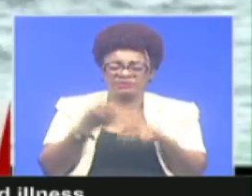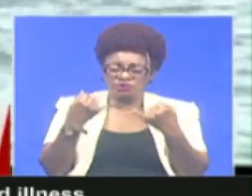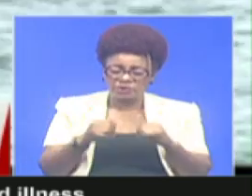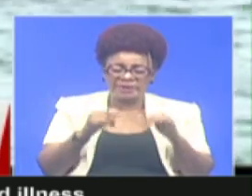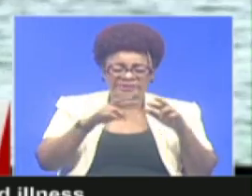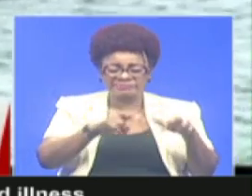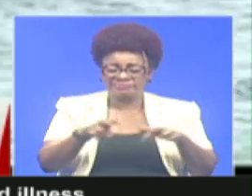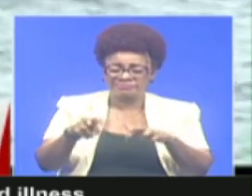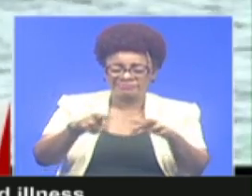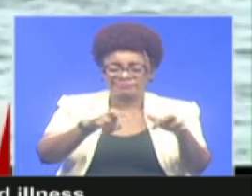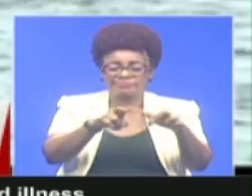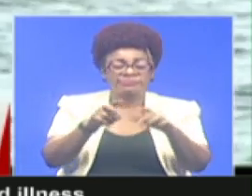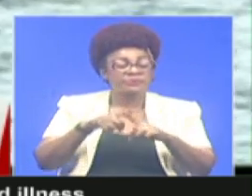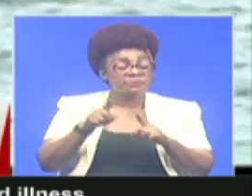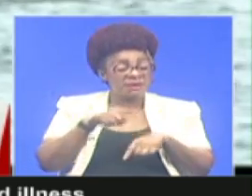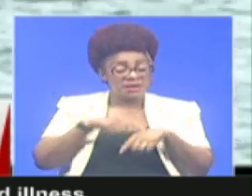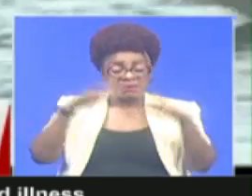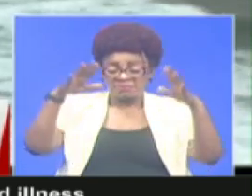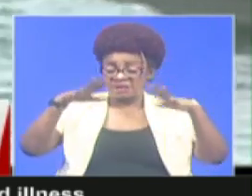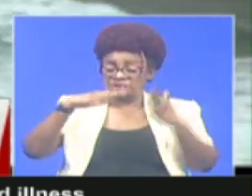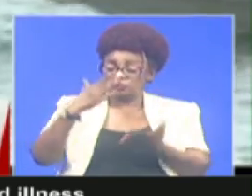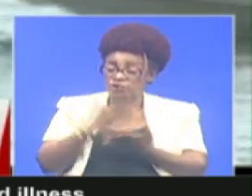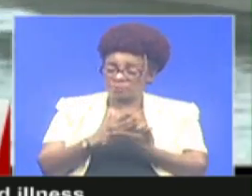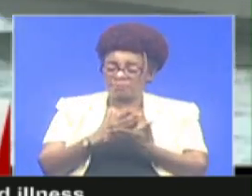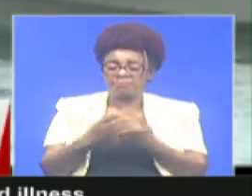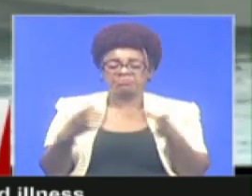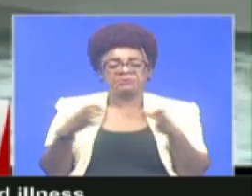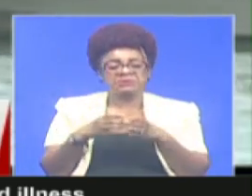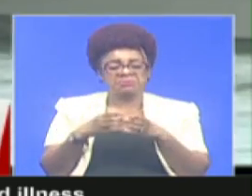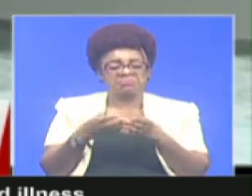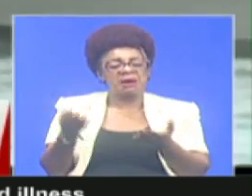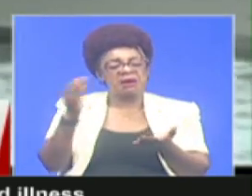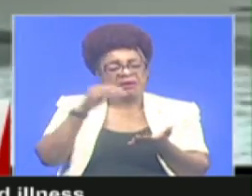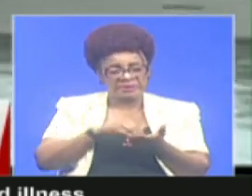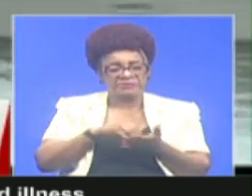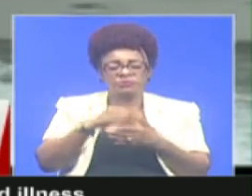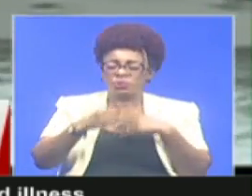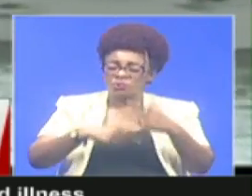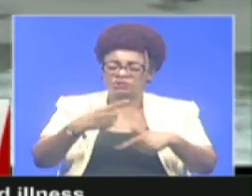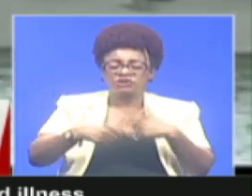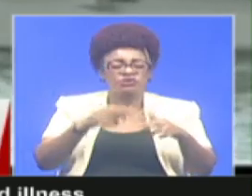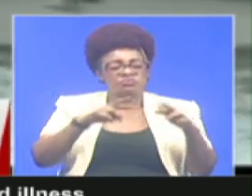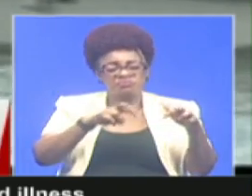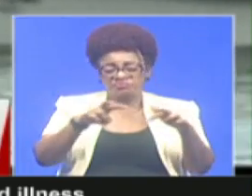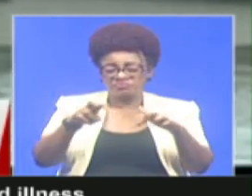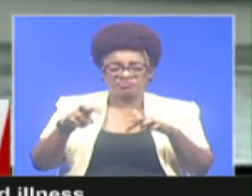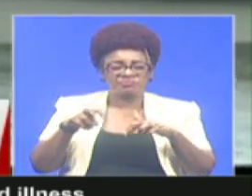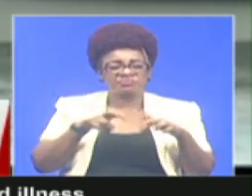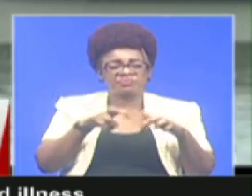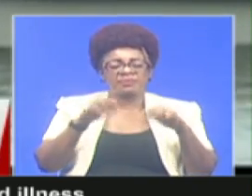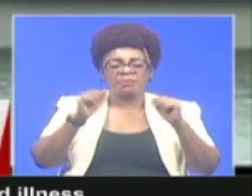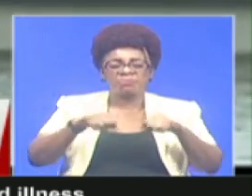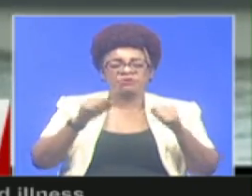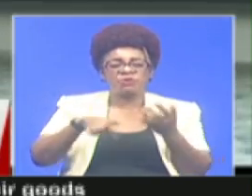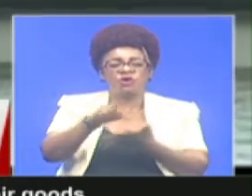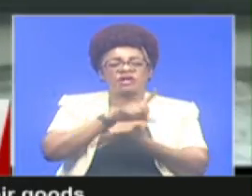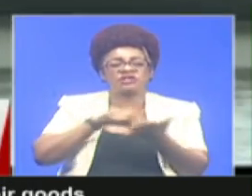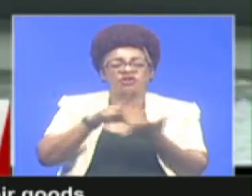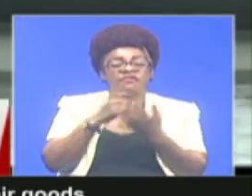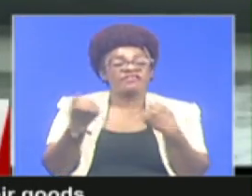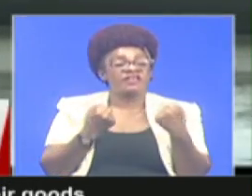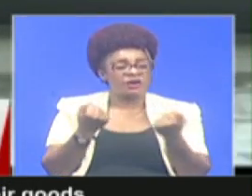channel. But when the rain stopped, the team scanned through some of the key coordinates, the possible locations of the